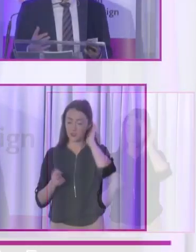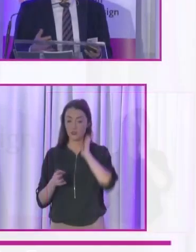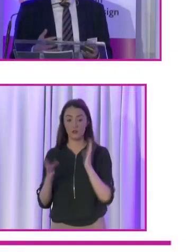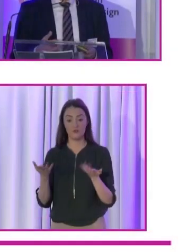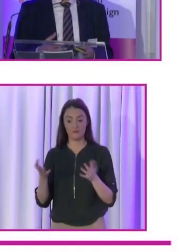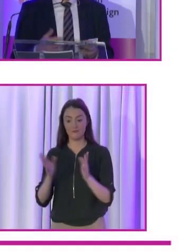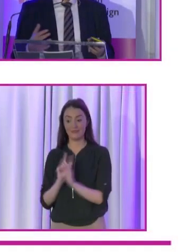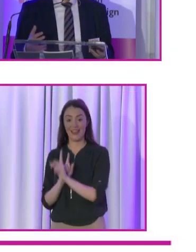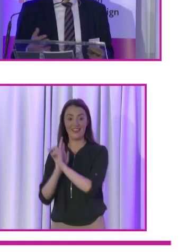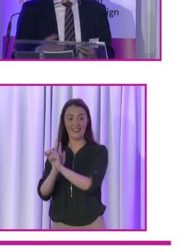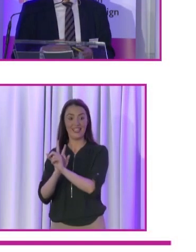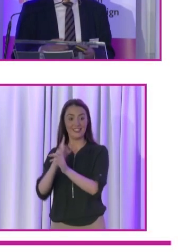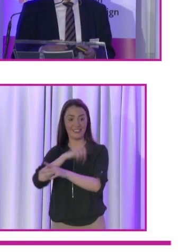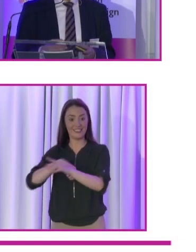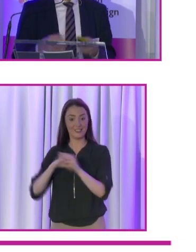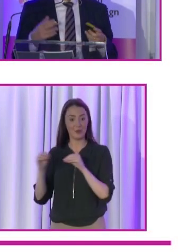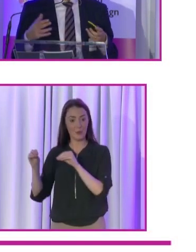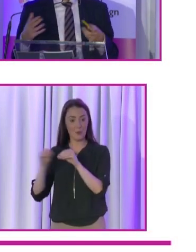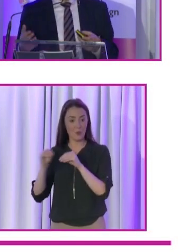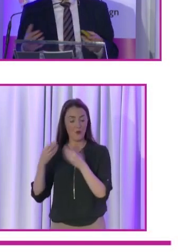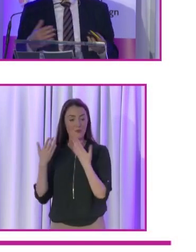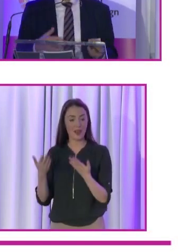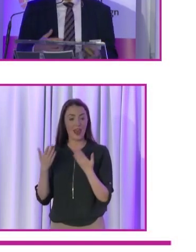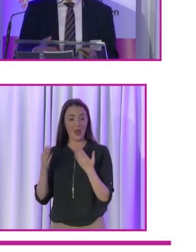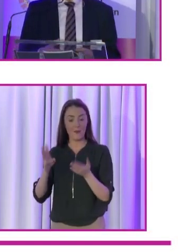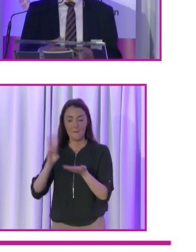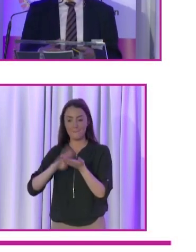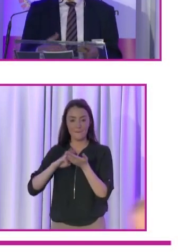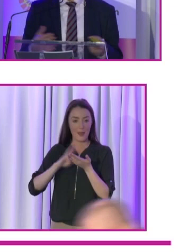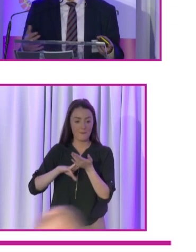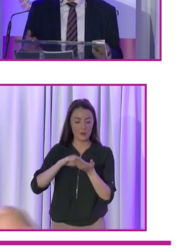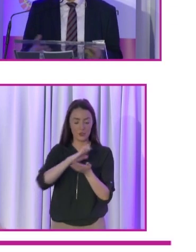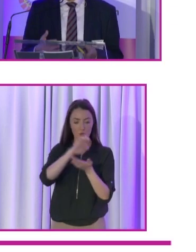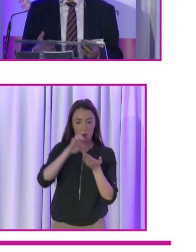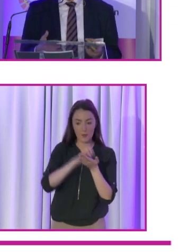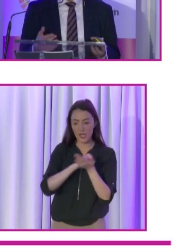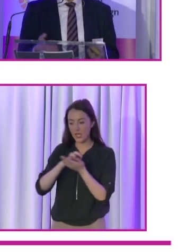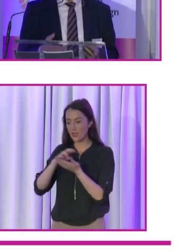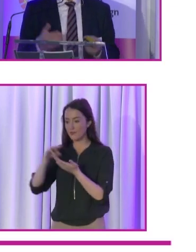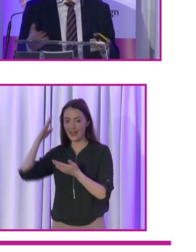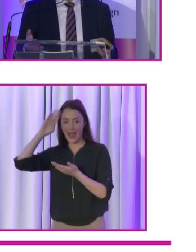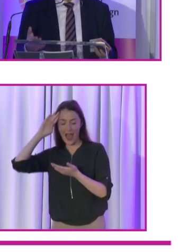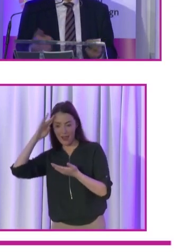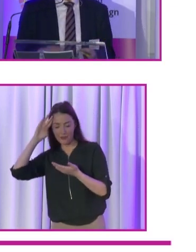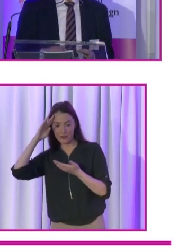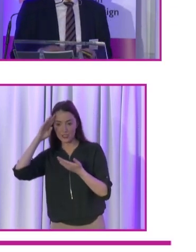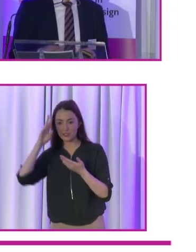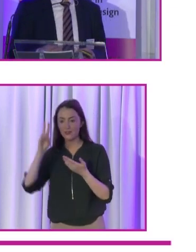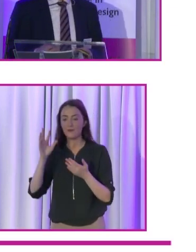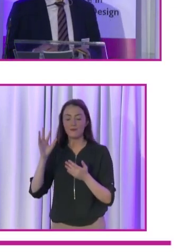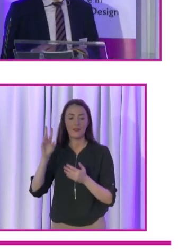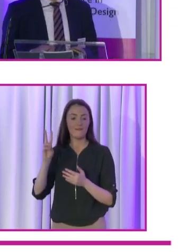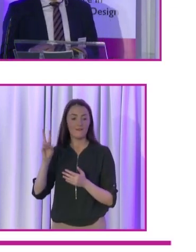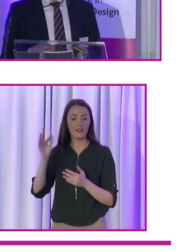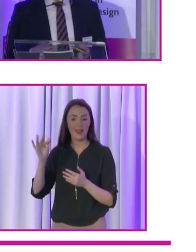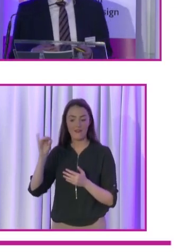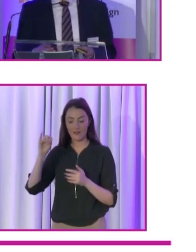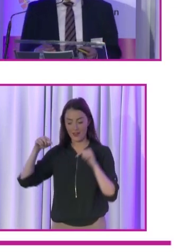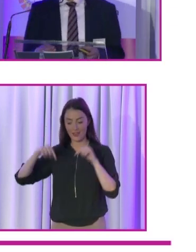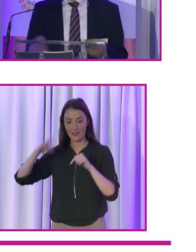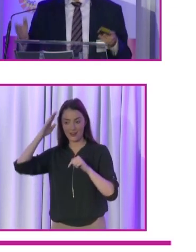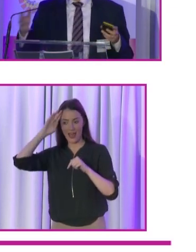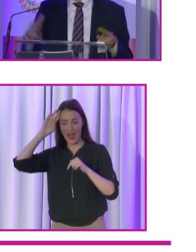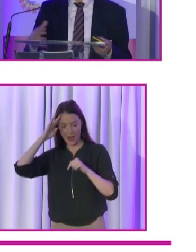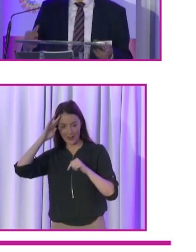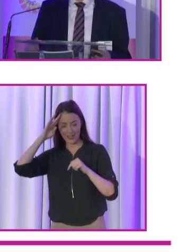movement. Our members, we have European and national members like DFI here in Ireland,